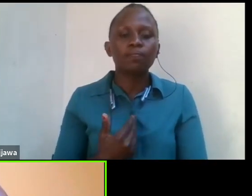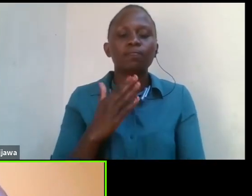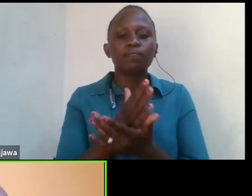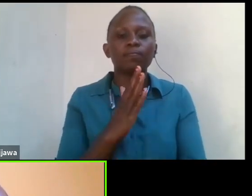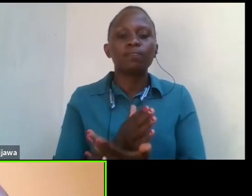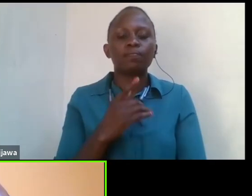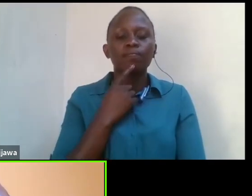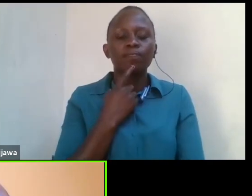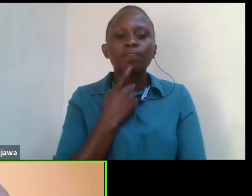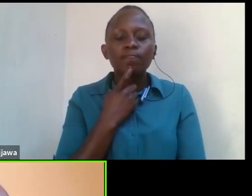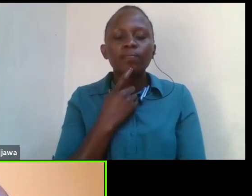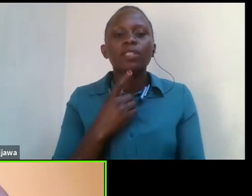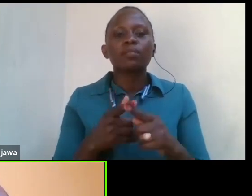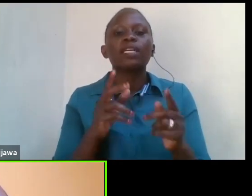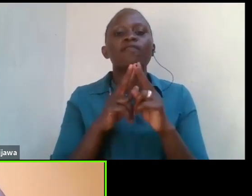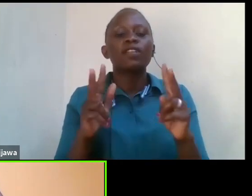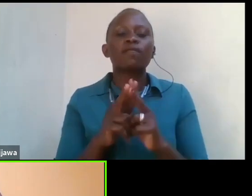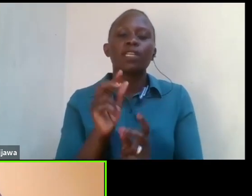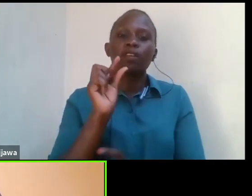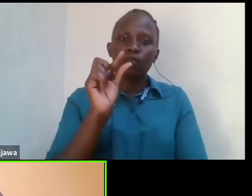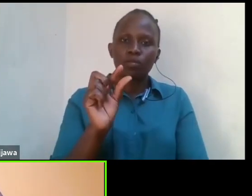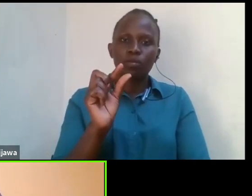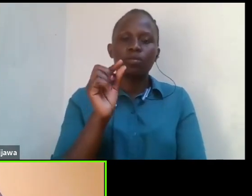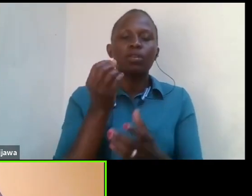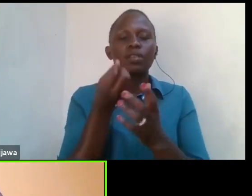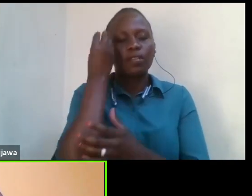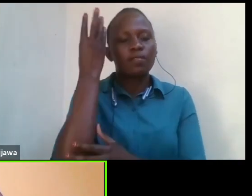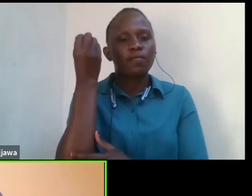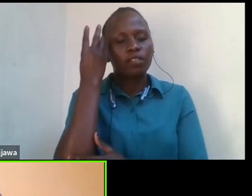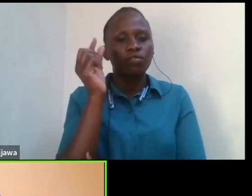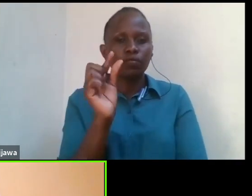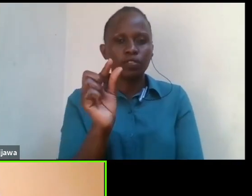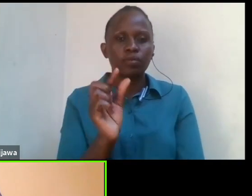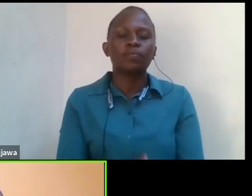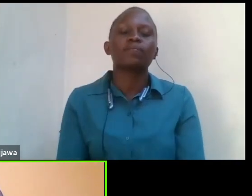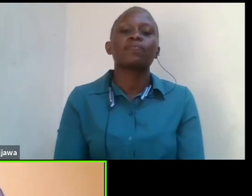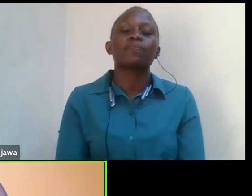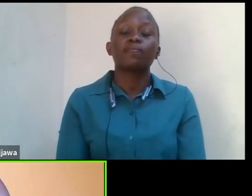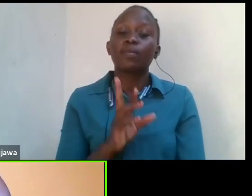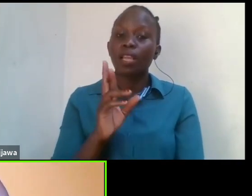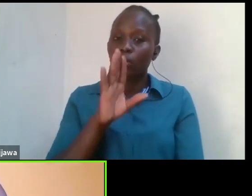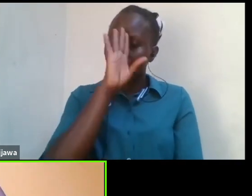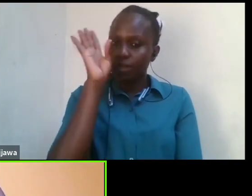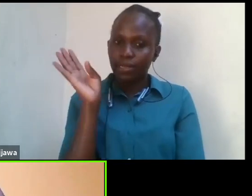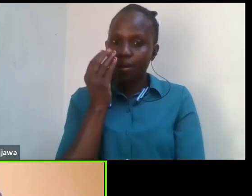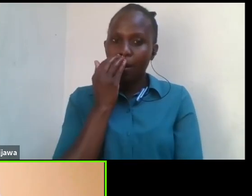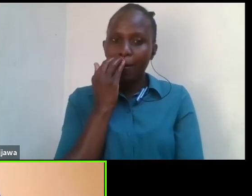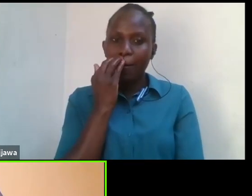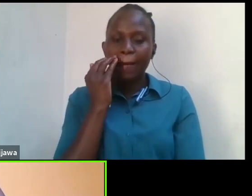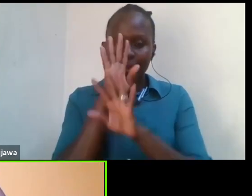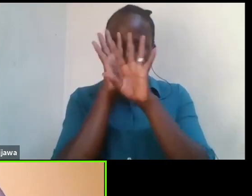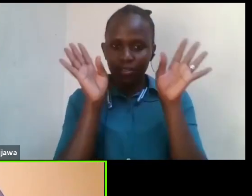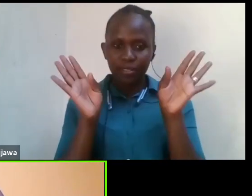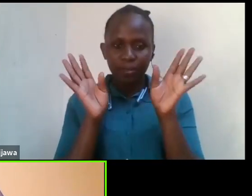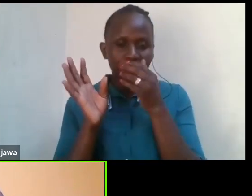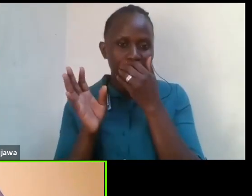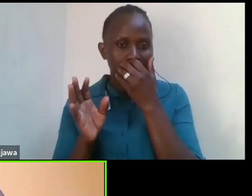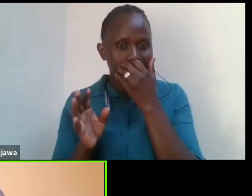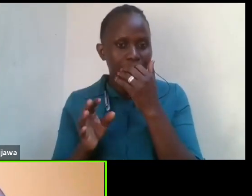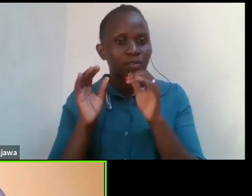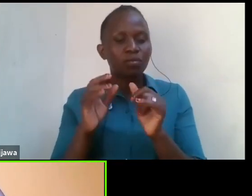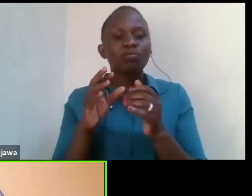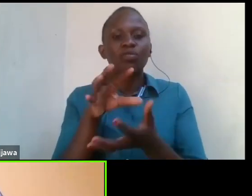inventions, but very few innovations. I hope that is very clear, such that you do not confuse this